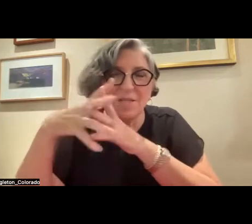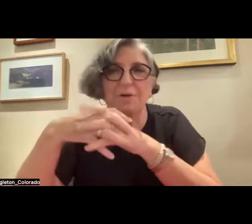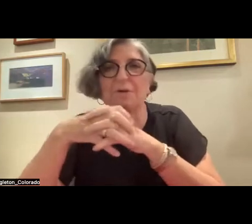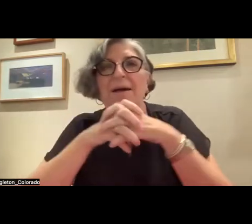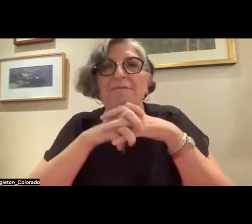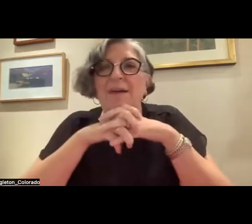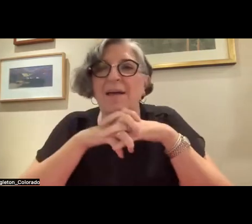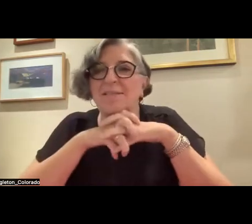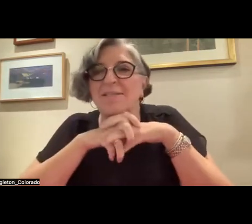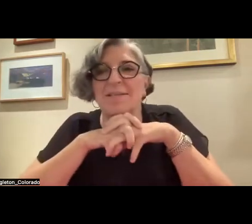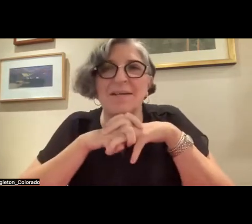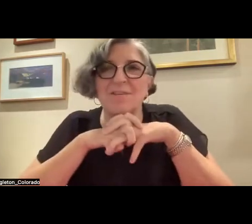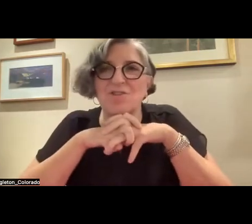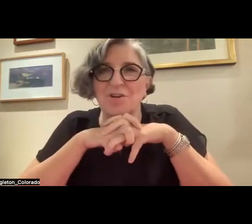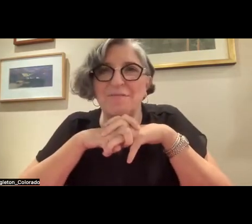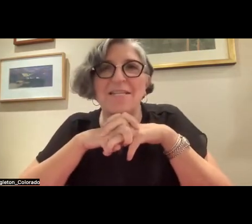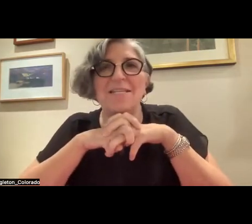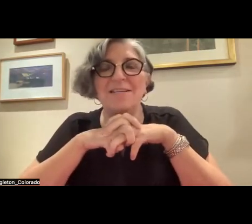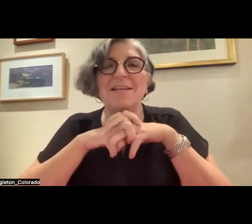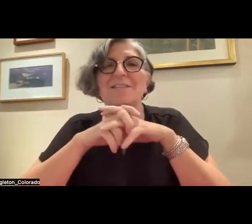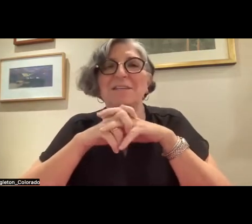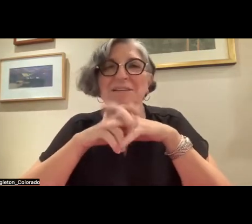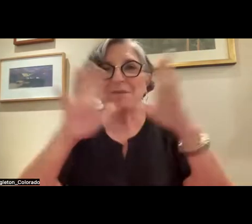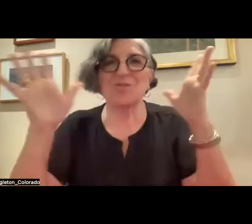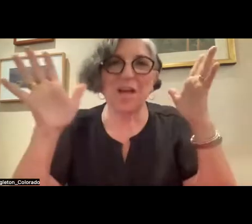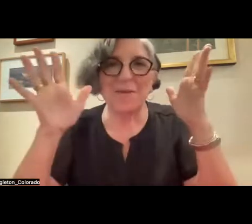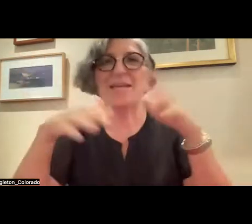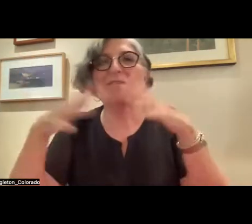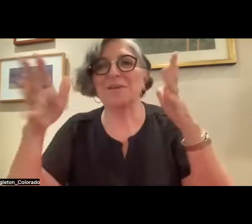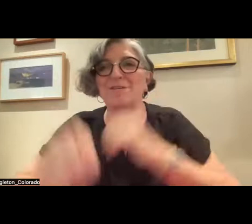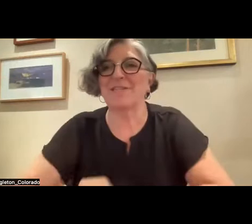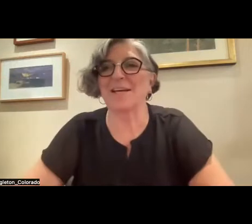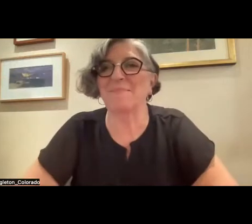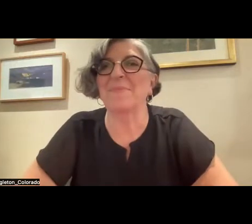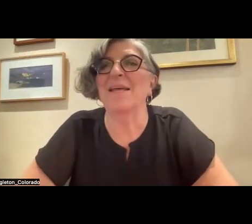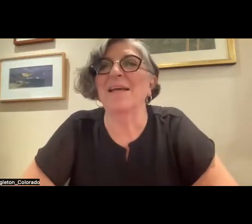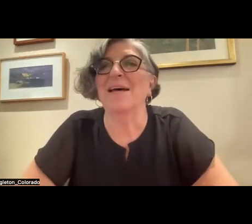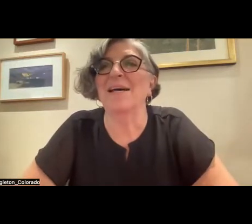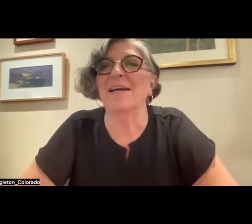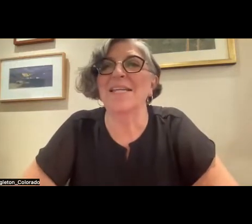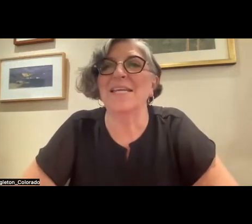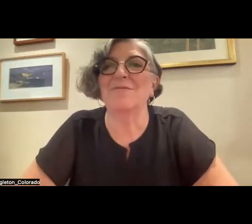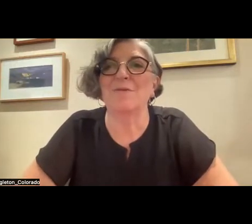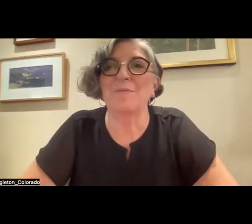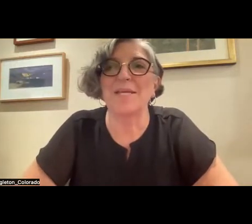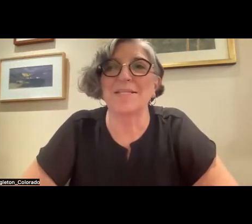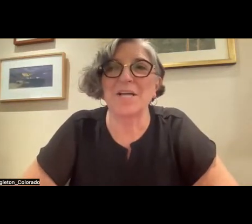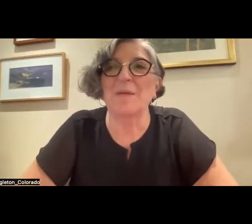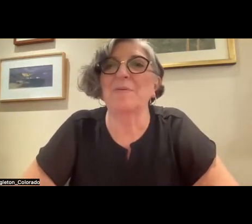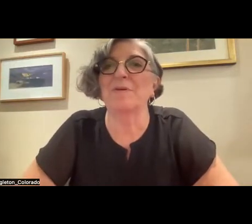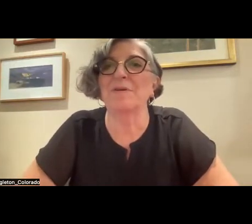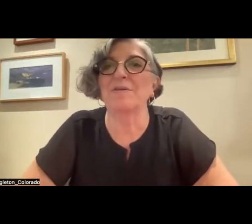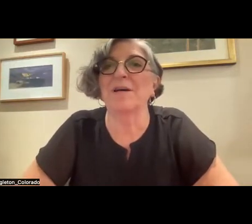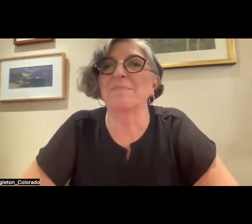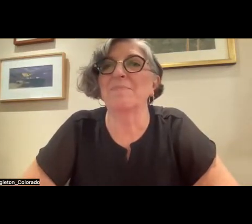chat. So I've asked John or Vinny to chime in if there's a need for me to